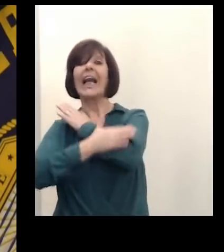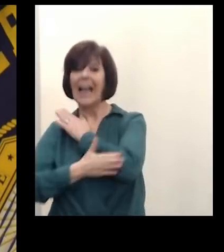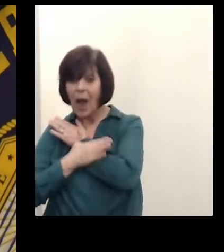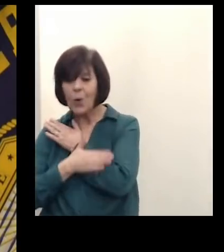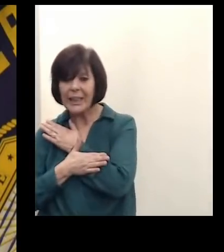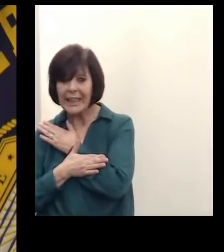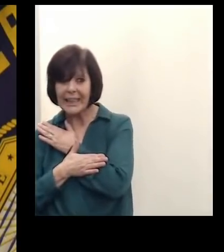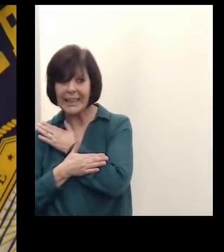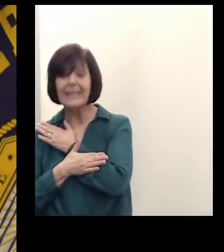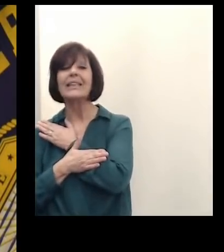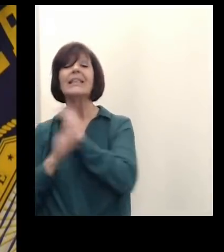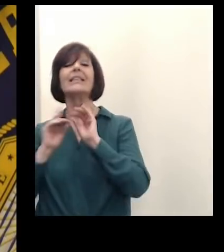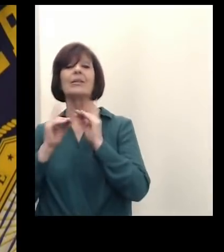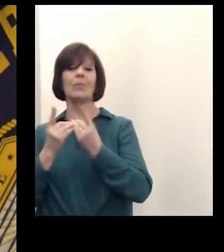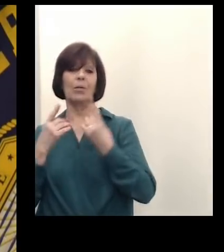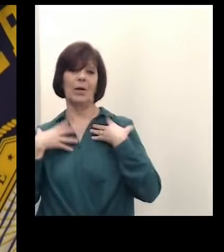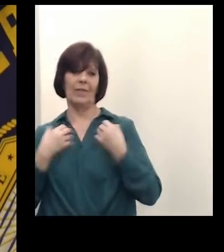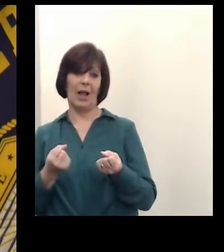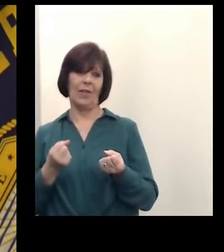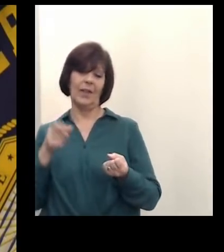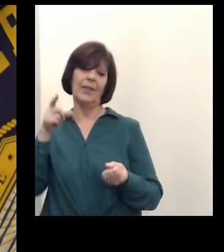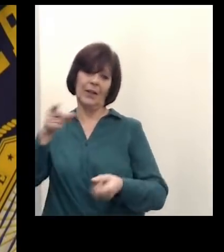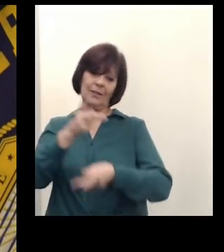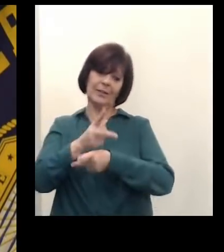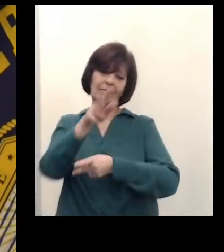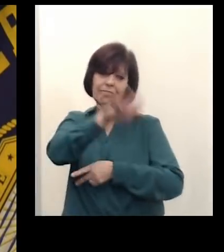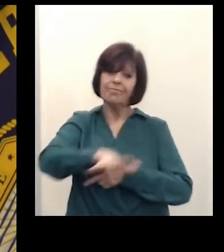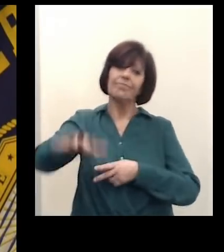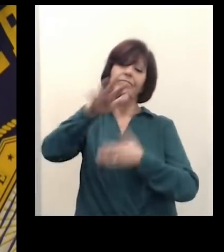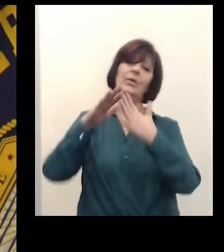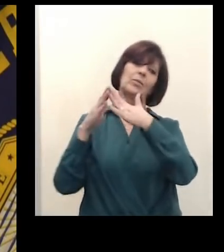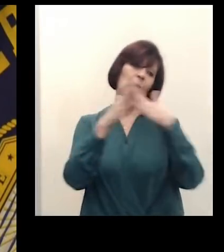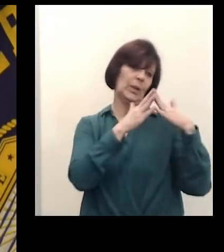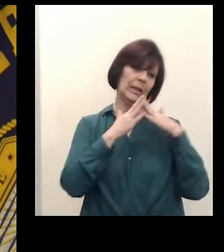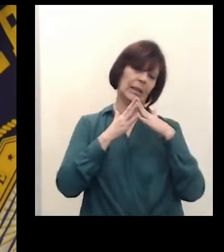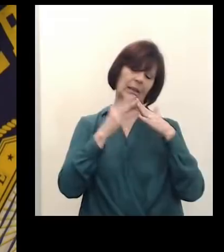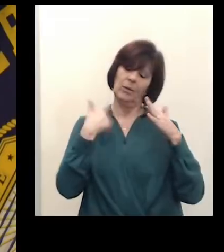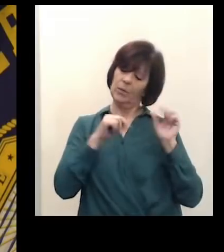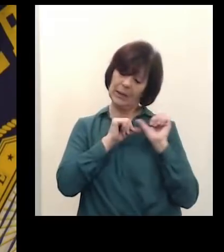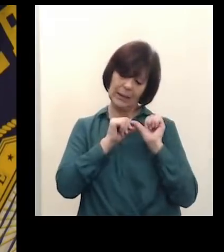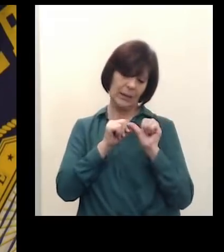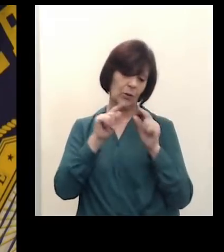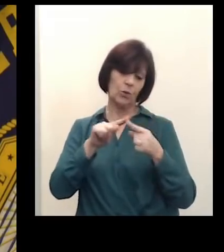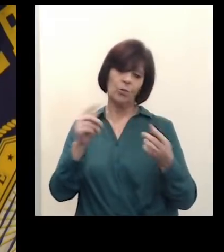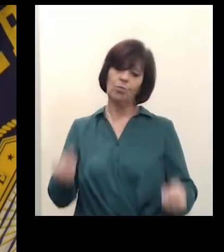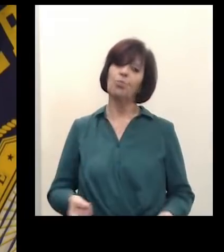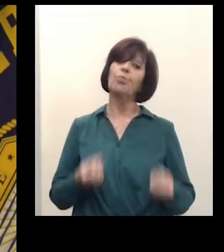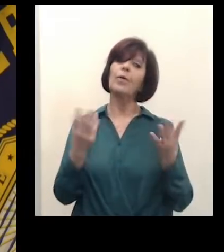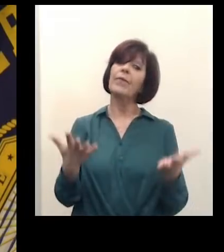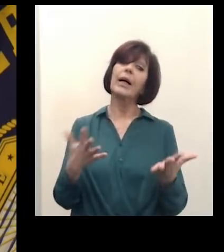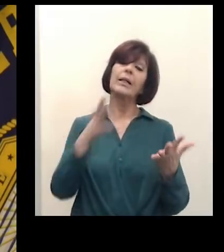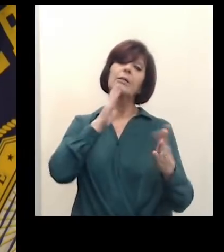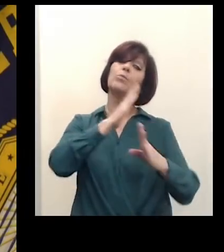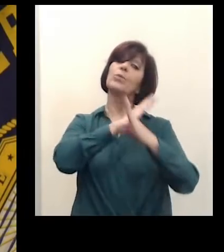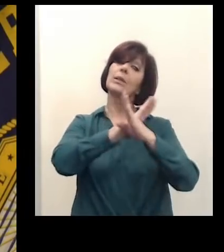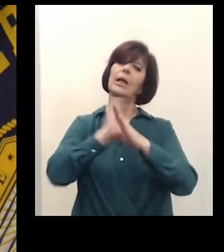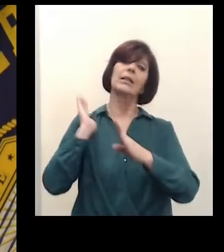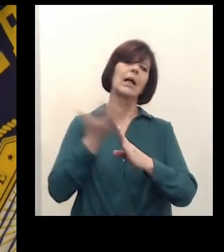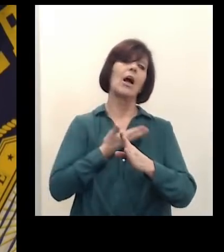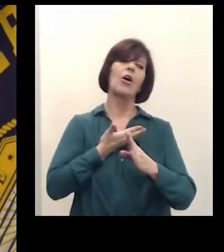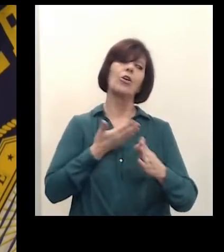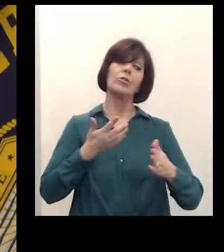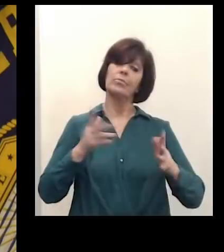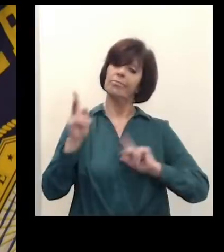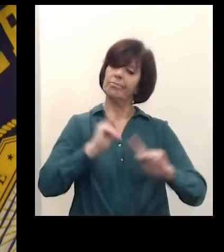provider for our greater community. And we will continue to provide and protect our residents from a